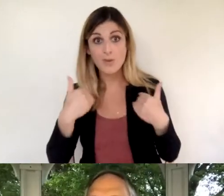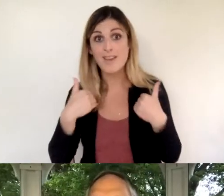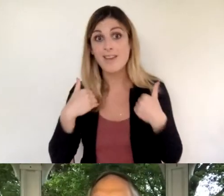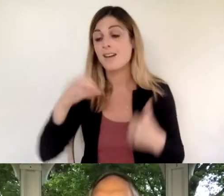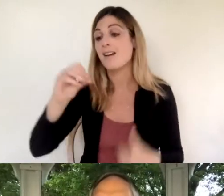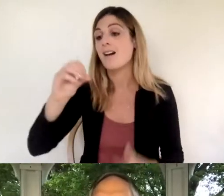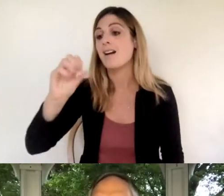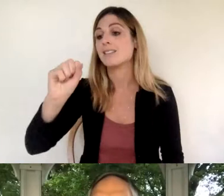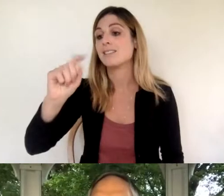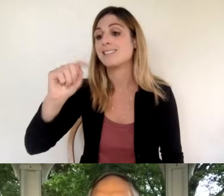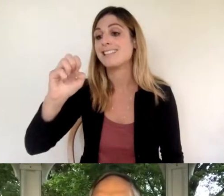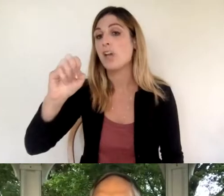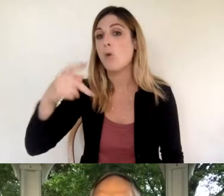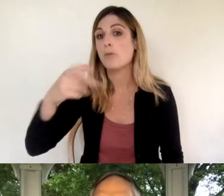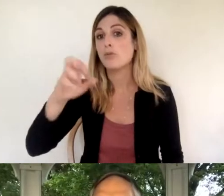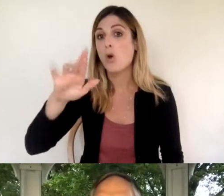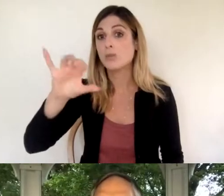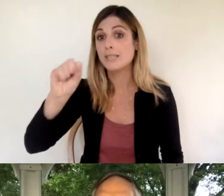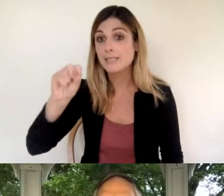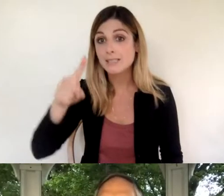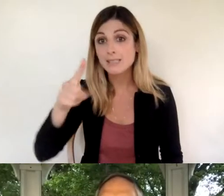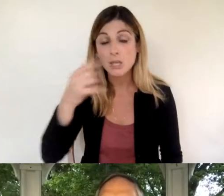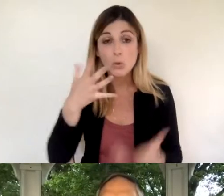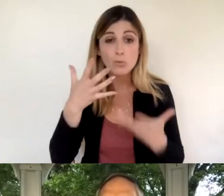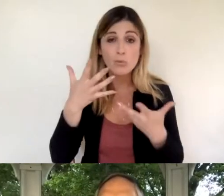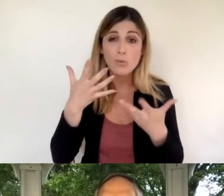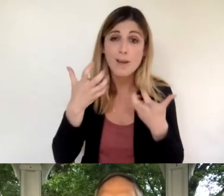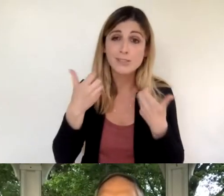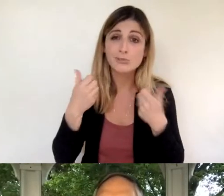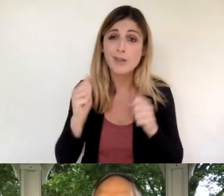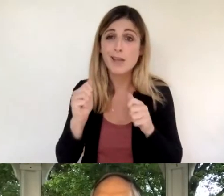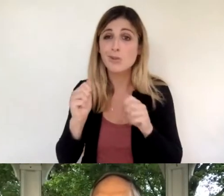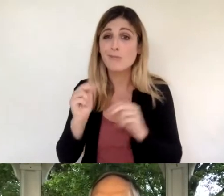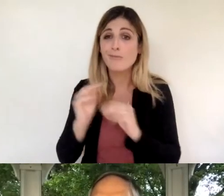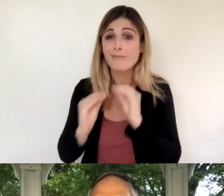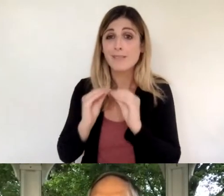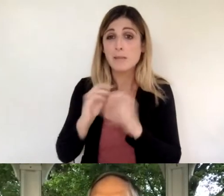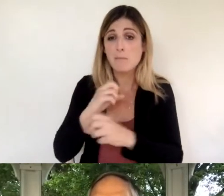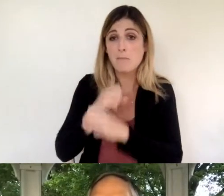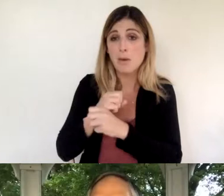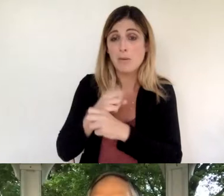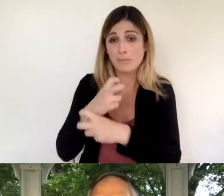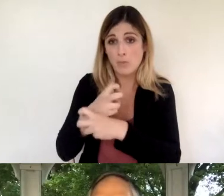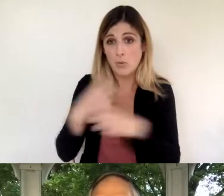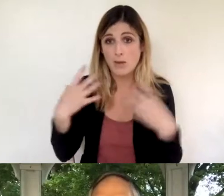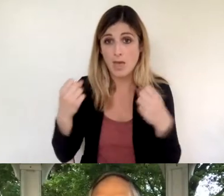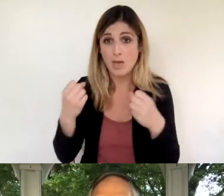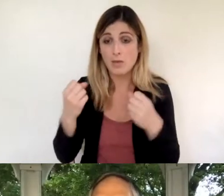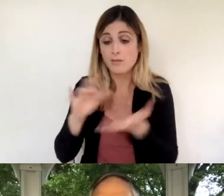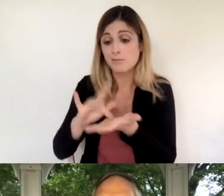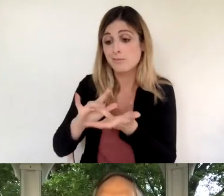example, and you just wanted to do everything in the world possible to reverse that, and you wanted to take a vitamin K2 supplement, I think that would be